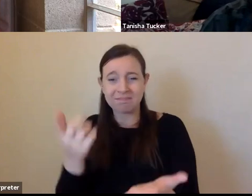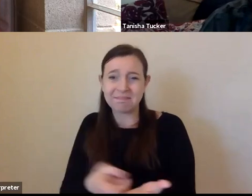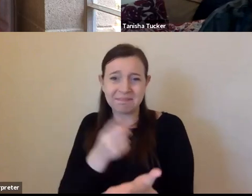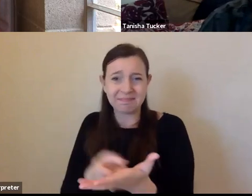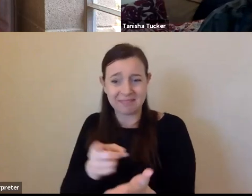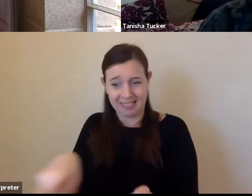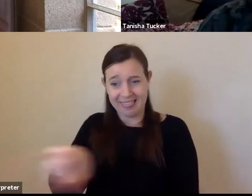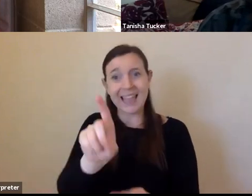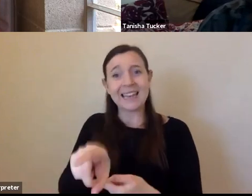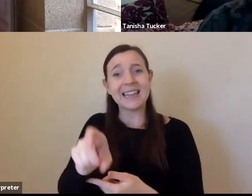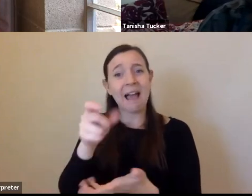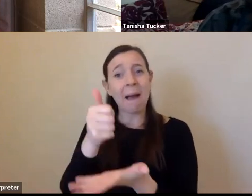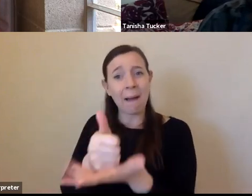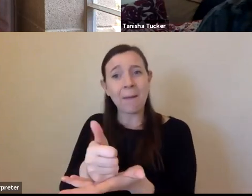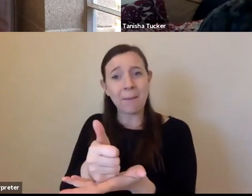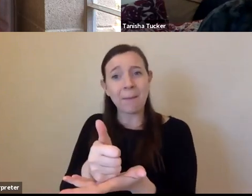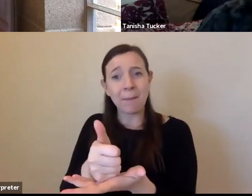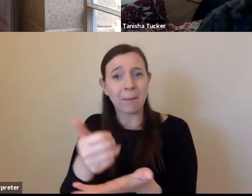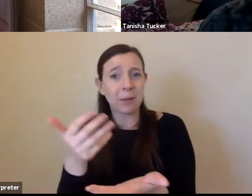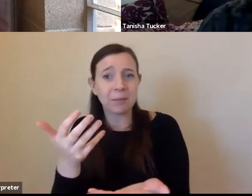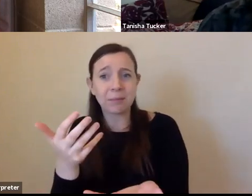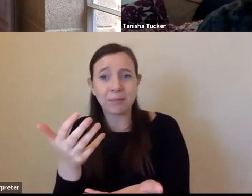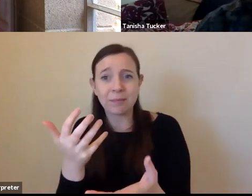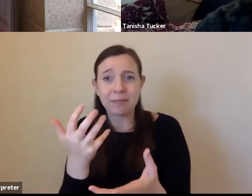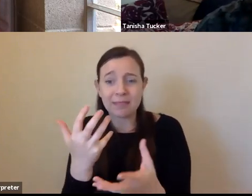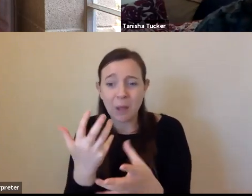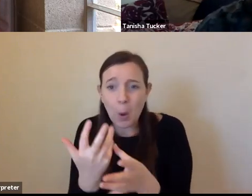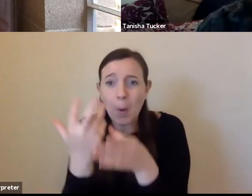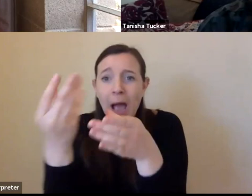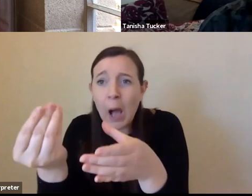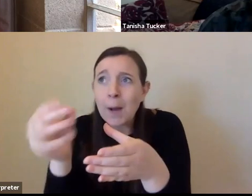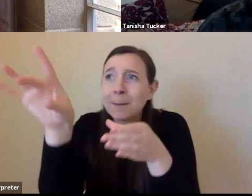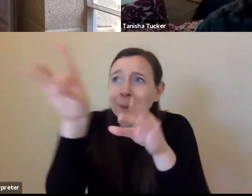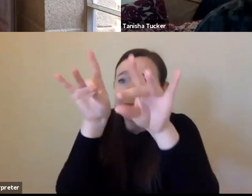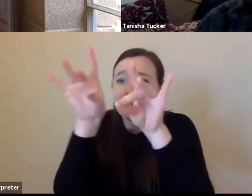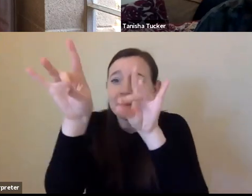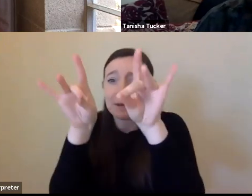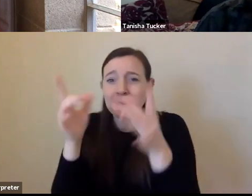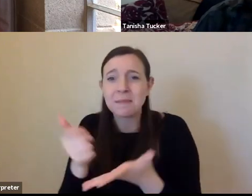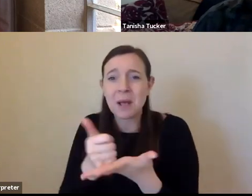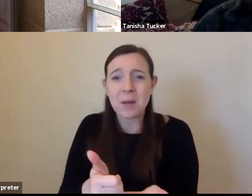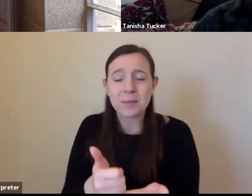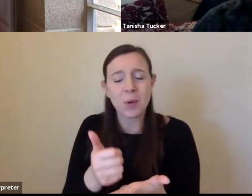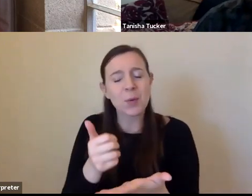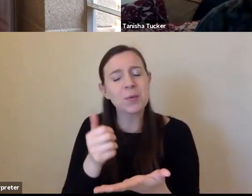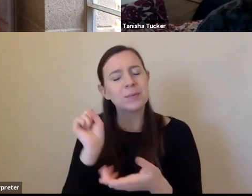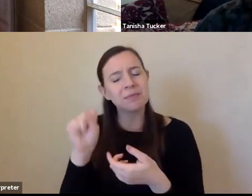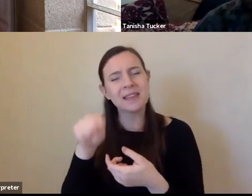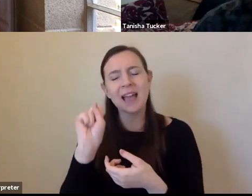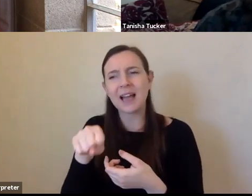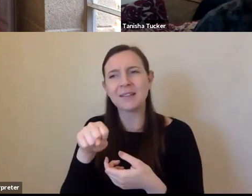tribe. But that, I think that is where that all lies. But yeah, definitely just having